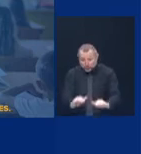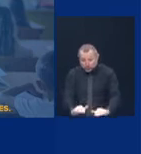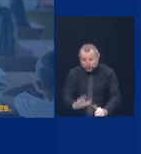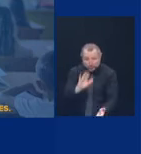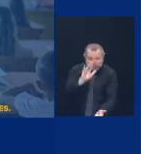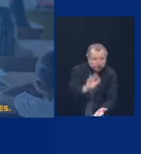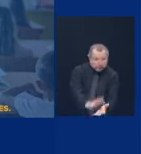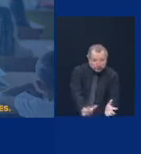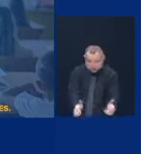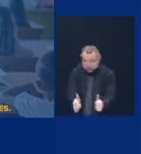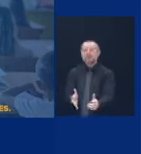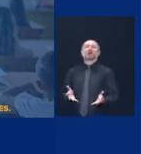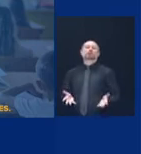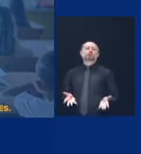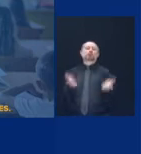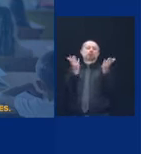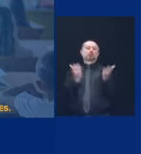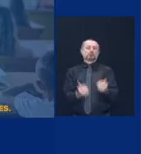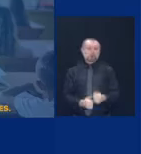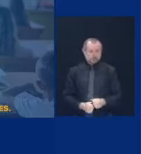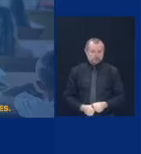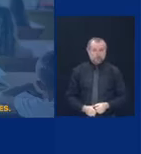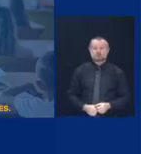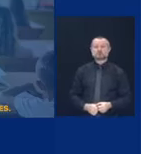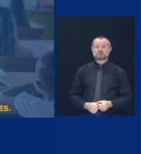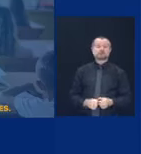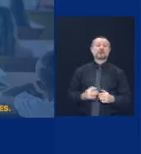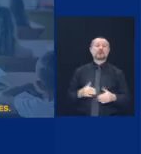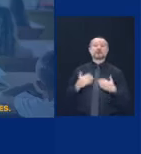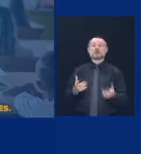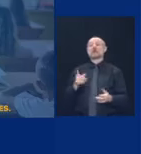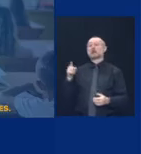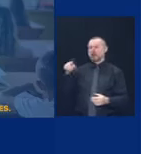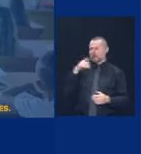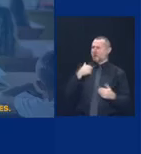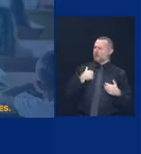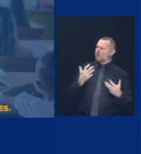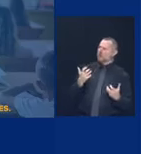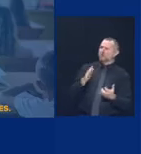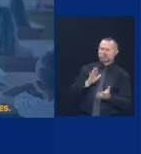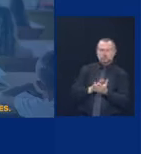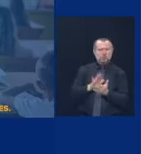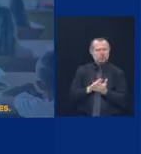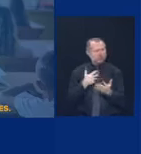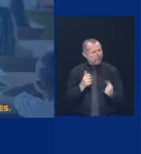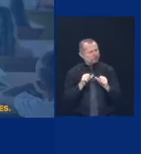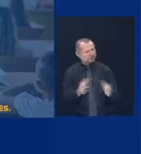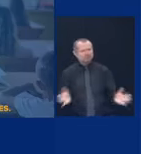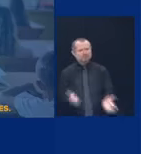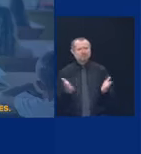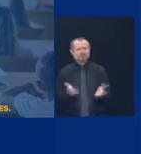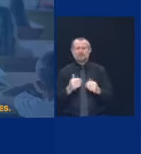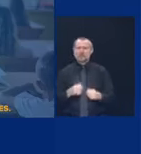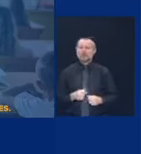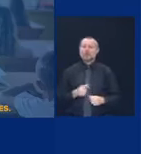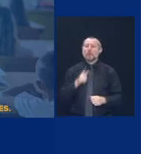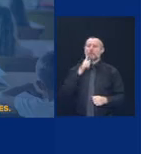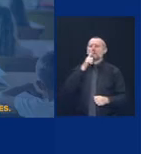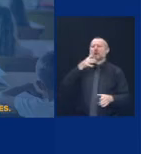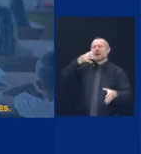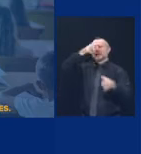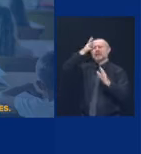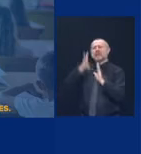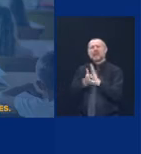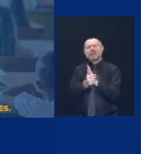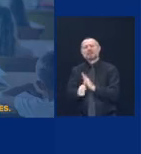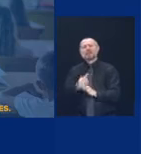right? As you can see, we want schools open. All the leading experts say